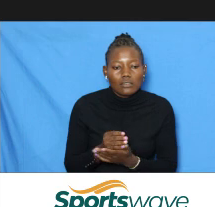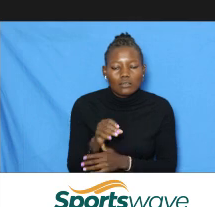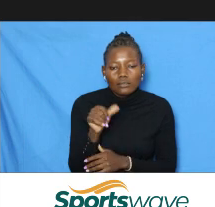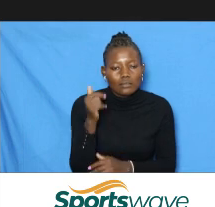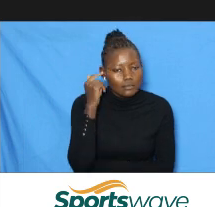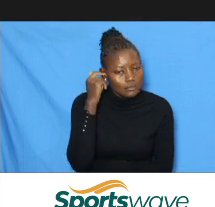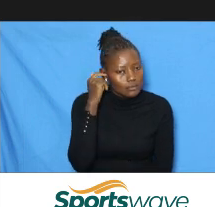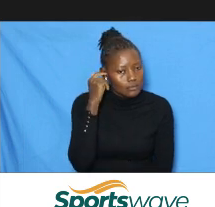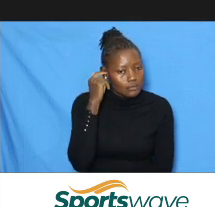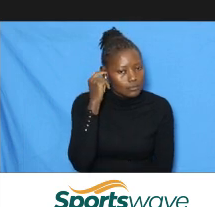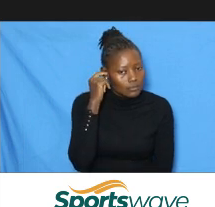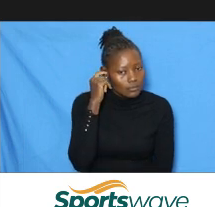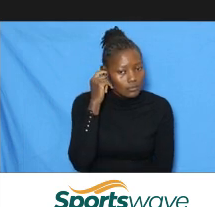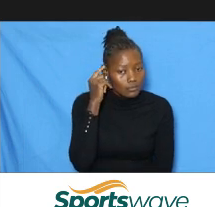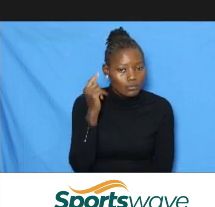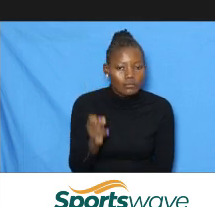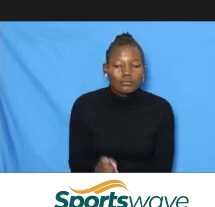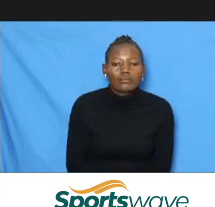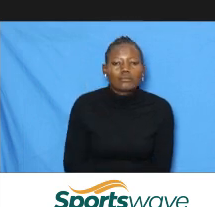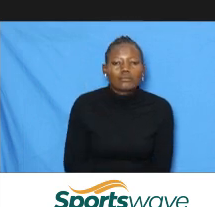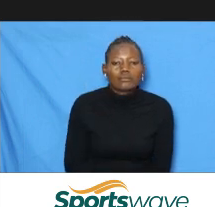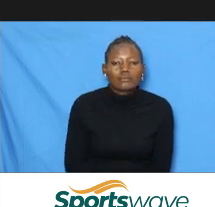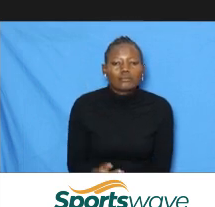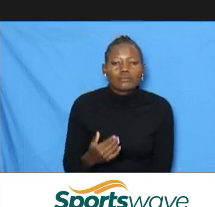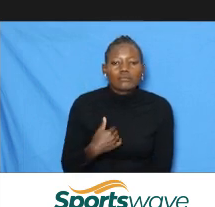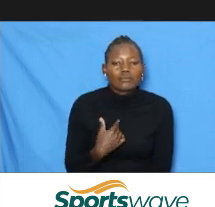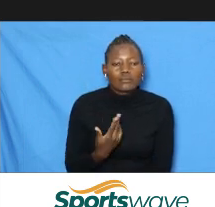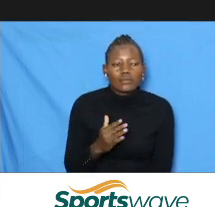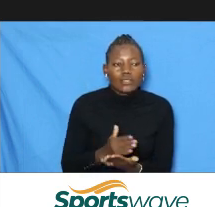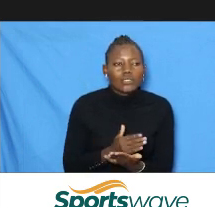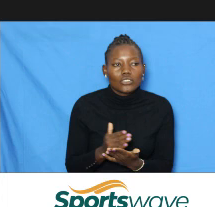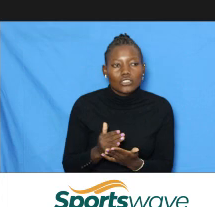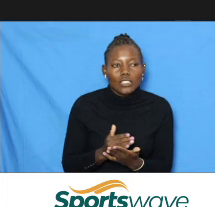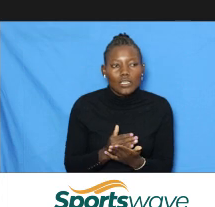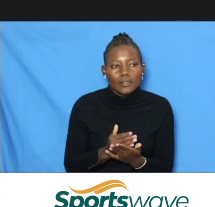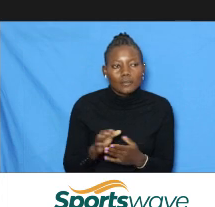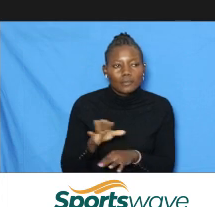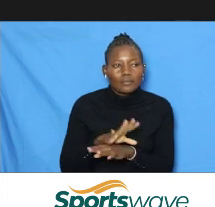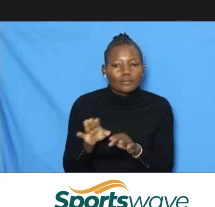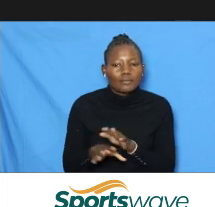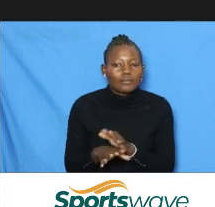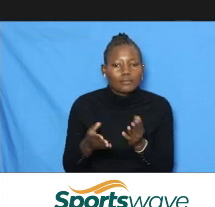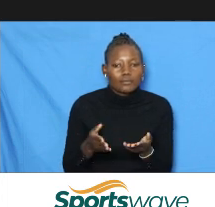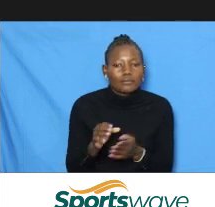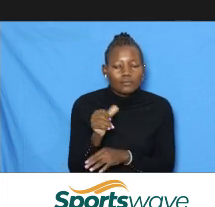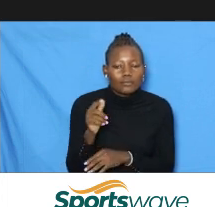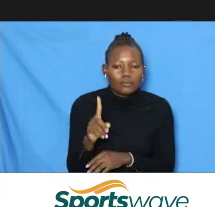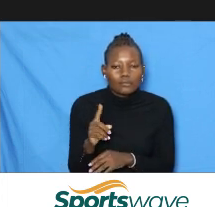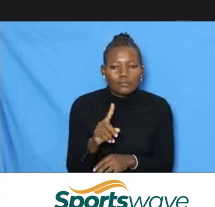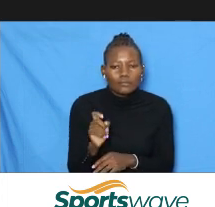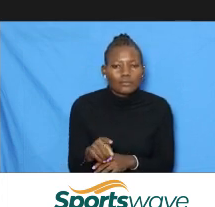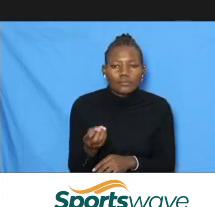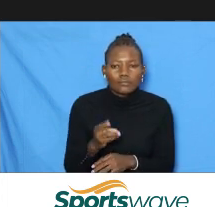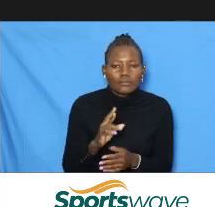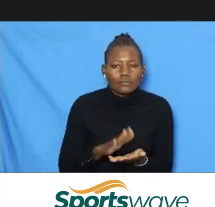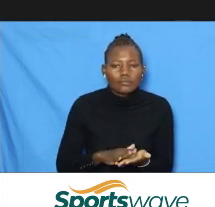presentation. Moto Williams, yeah. So I'll contact you and I can share with you the presentation. Anybody else with a question